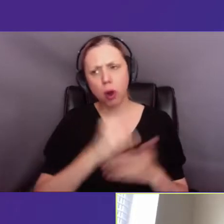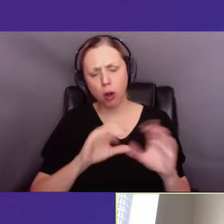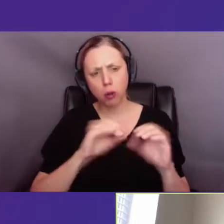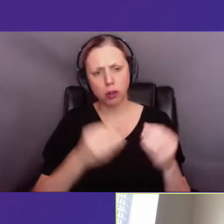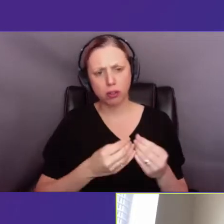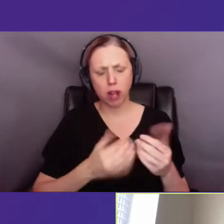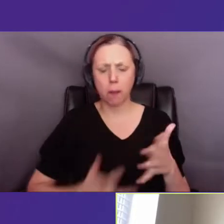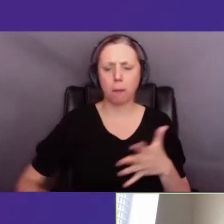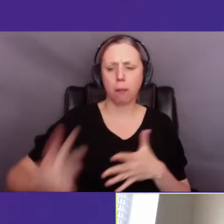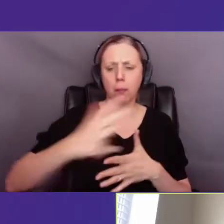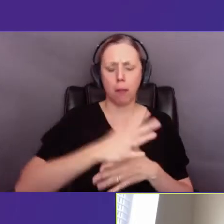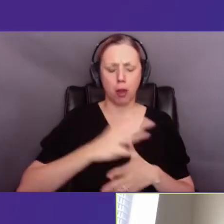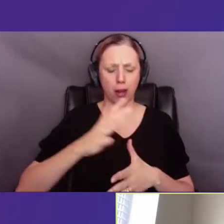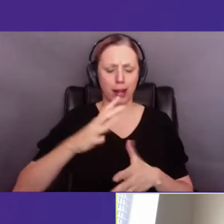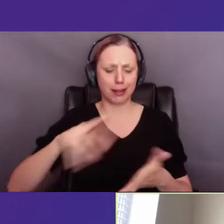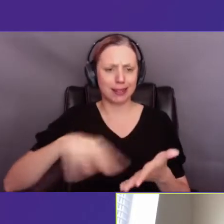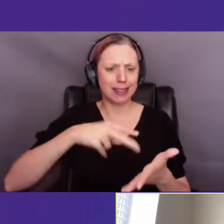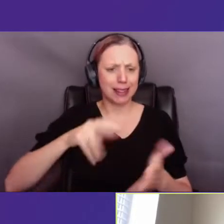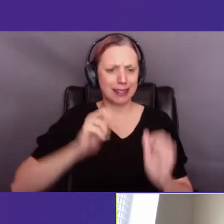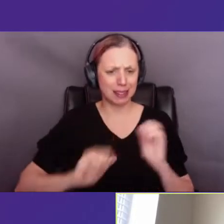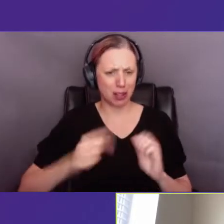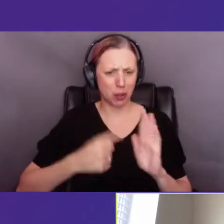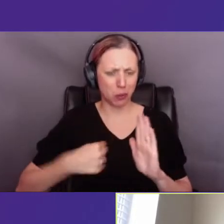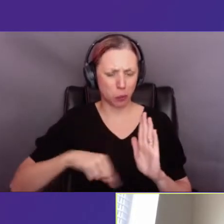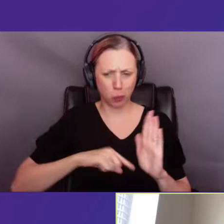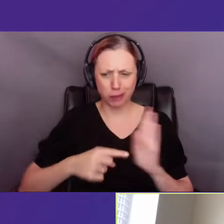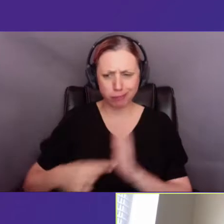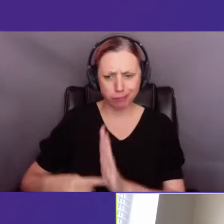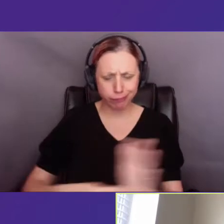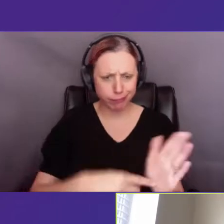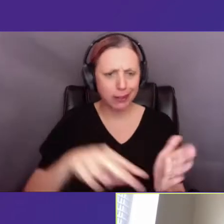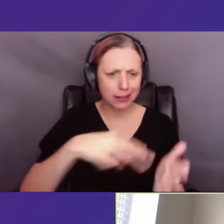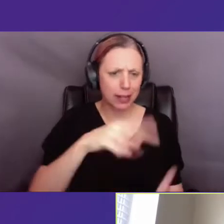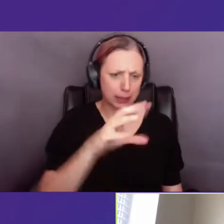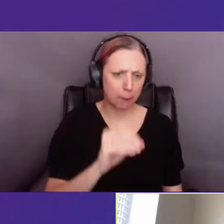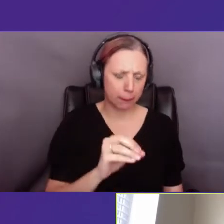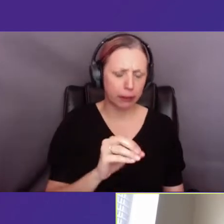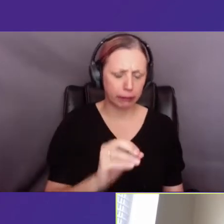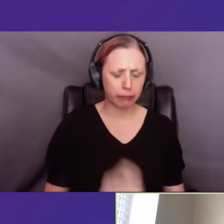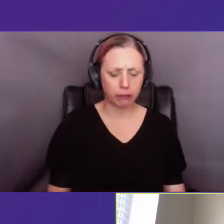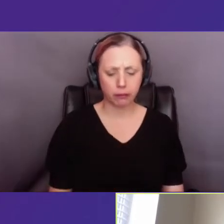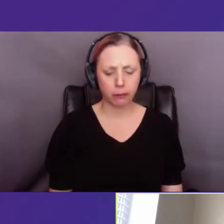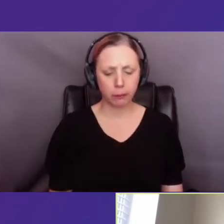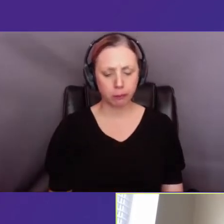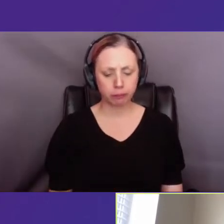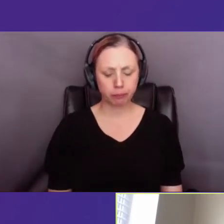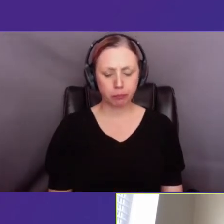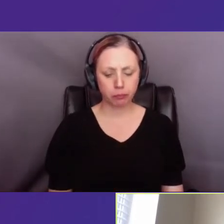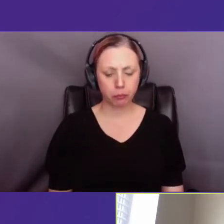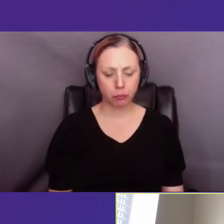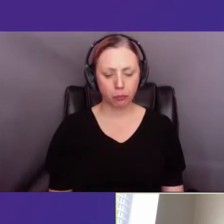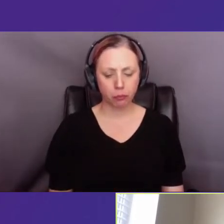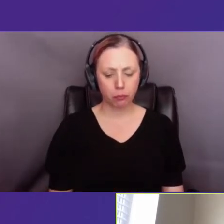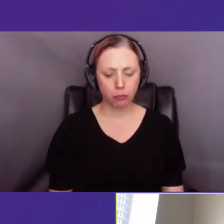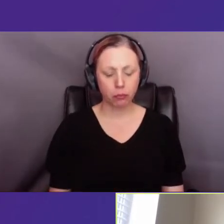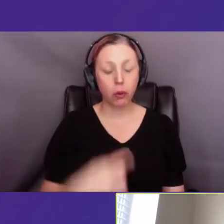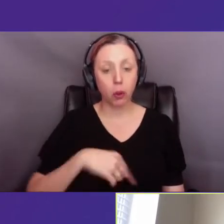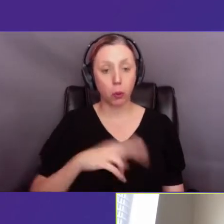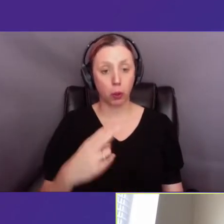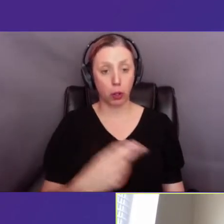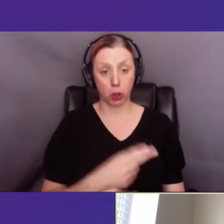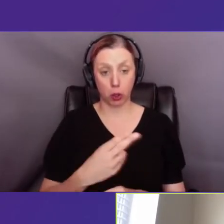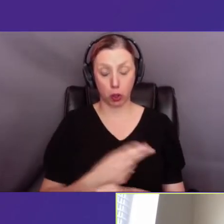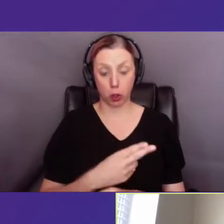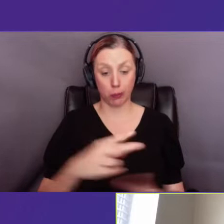dance company that presents works, right? And we really use Latin dance